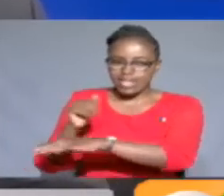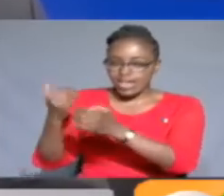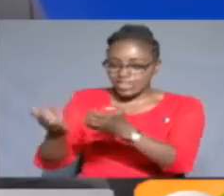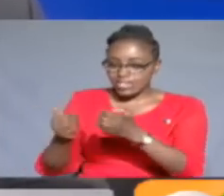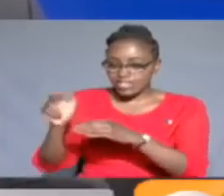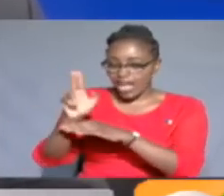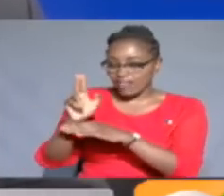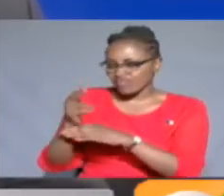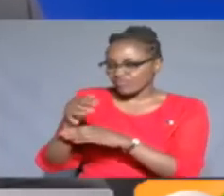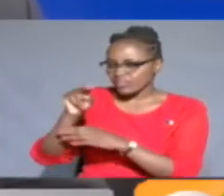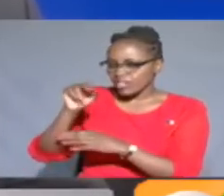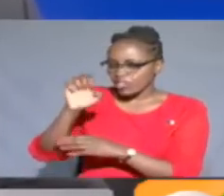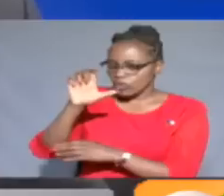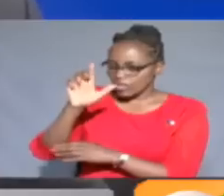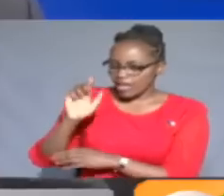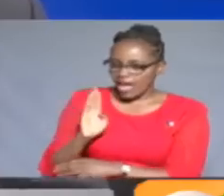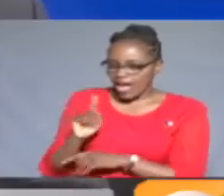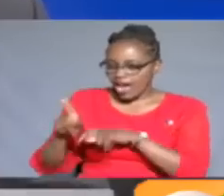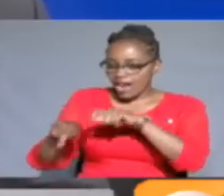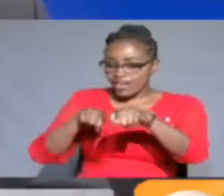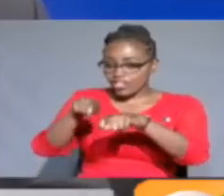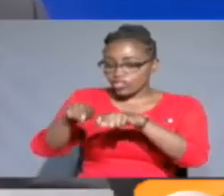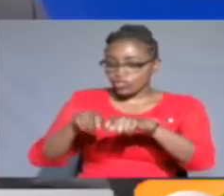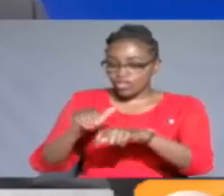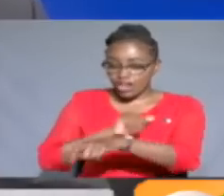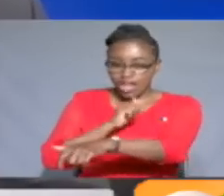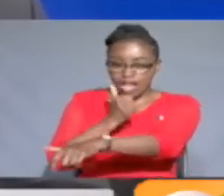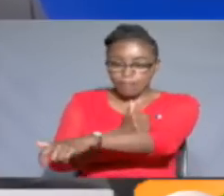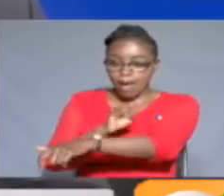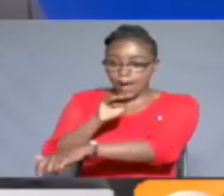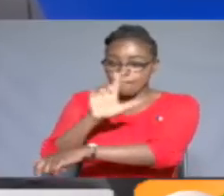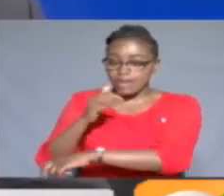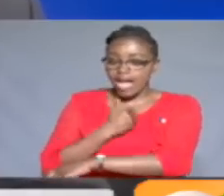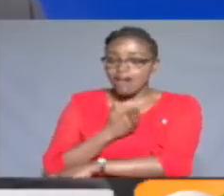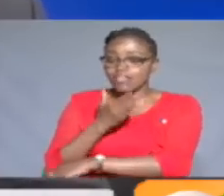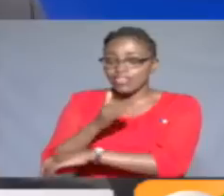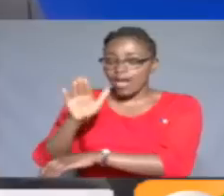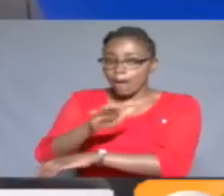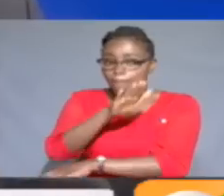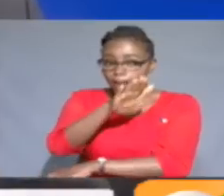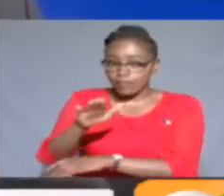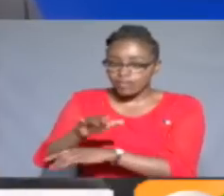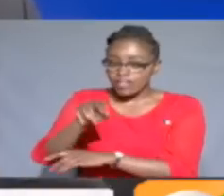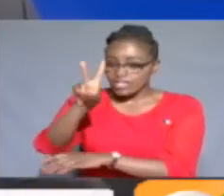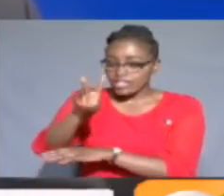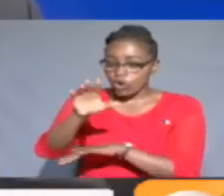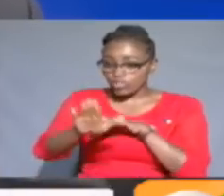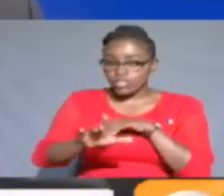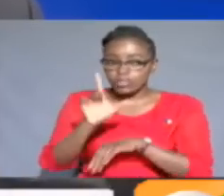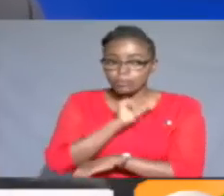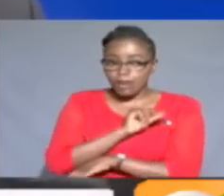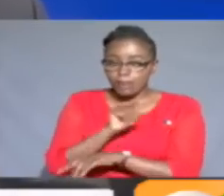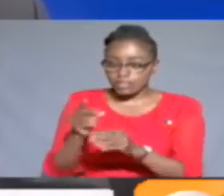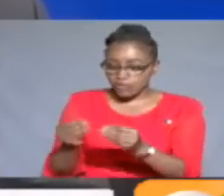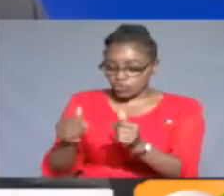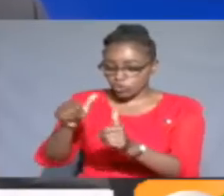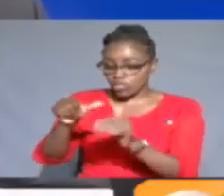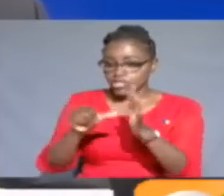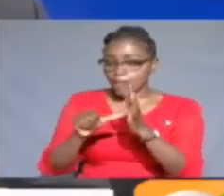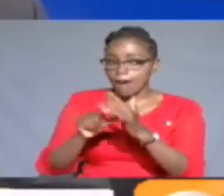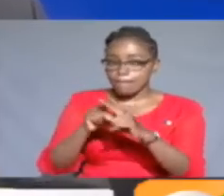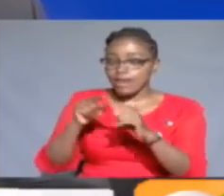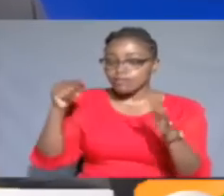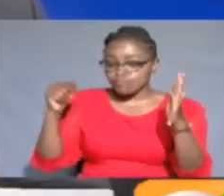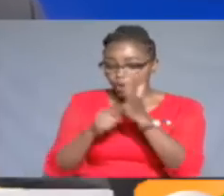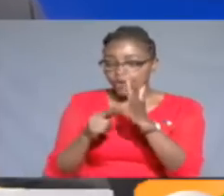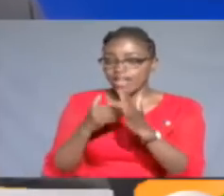nuclear regulatory authority. In fact, there's a bill in parliament which has passed the second stage that is going to deal with that. But he has a